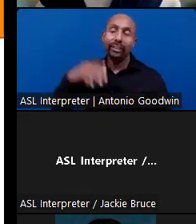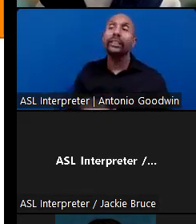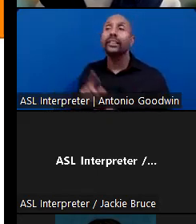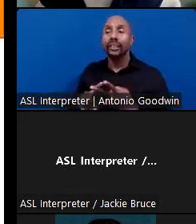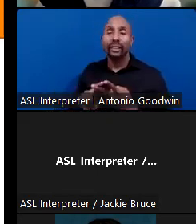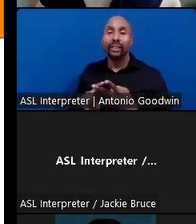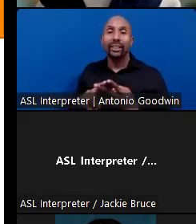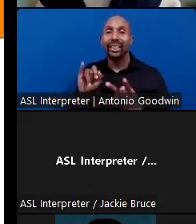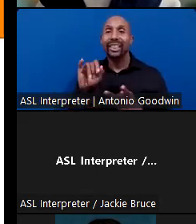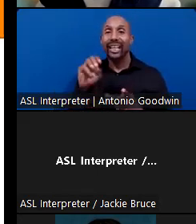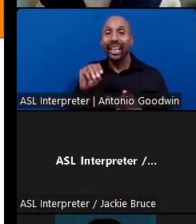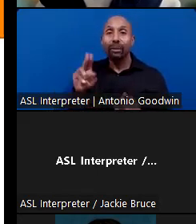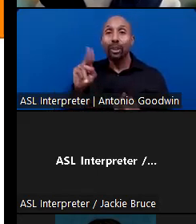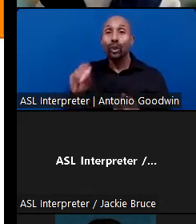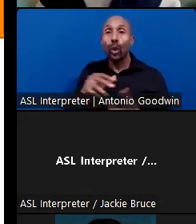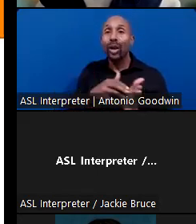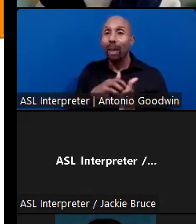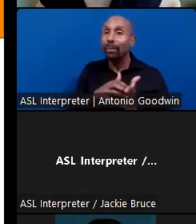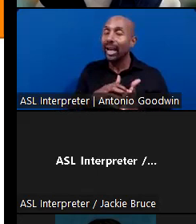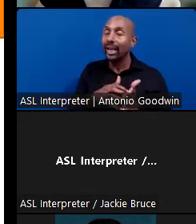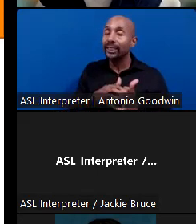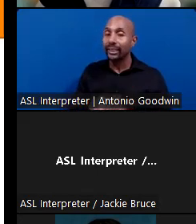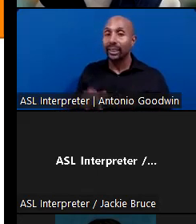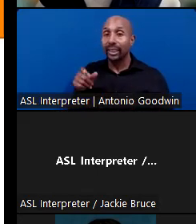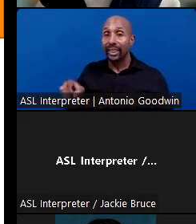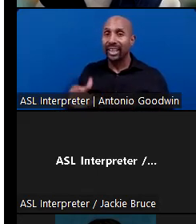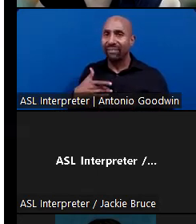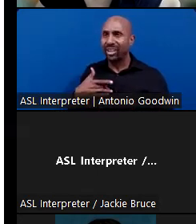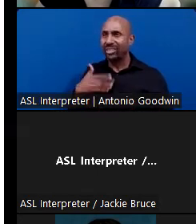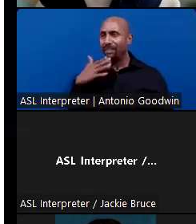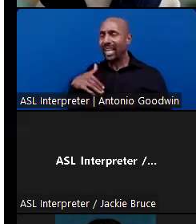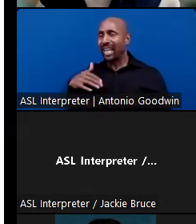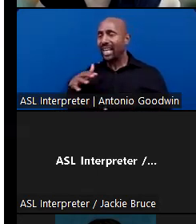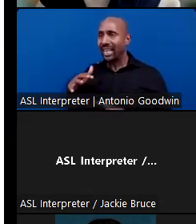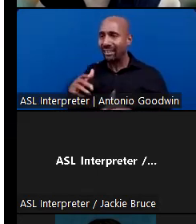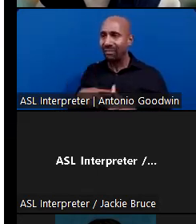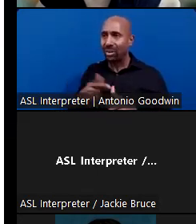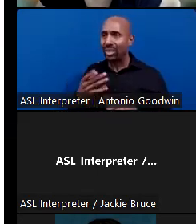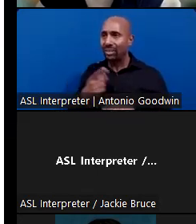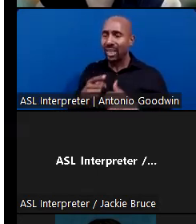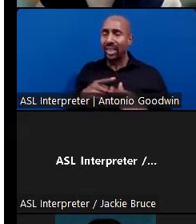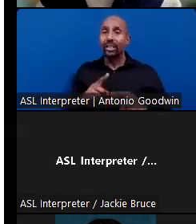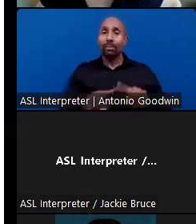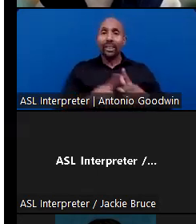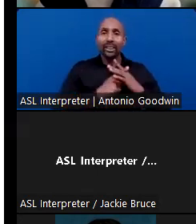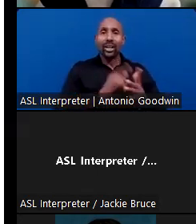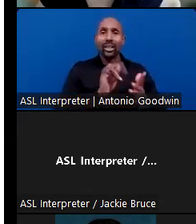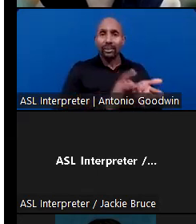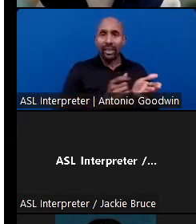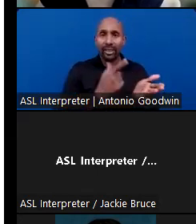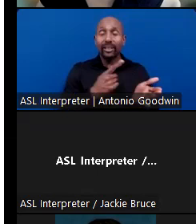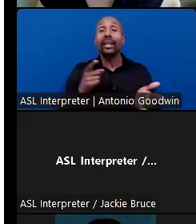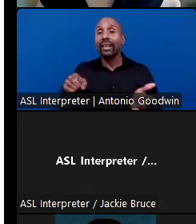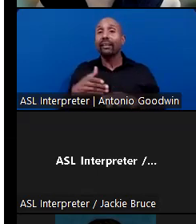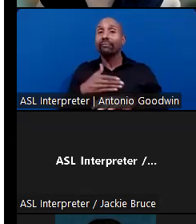really bad the first day, and then they started that medication and they felt much better. So this is not a plug for it. I'm just saying that